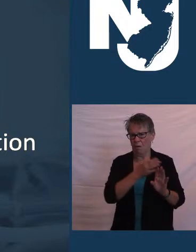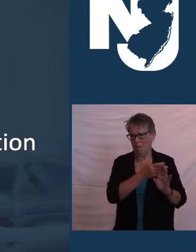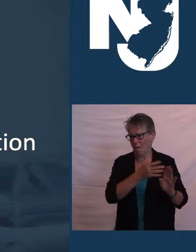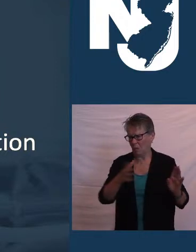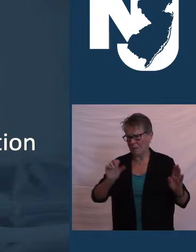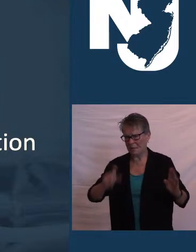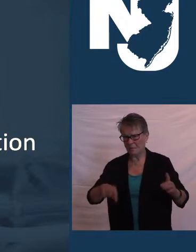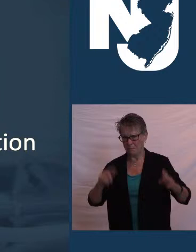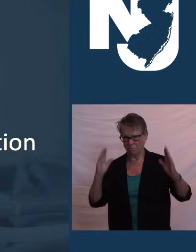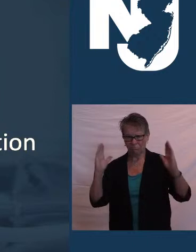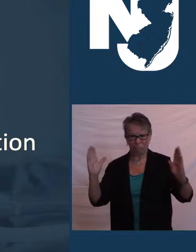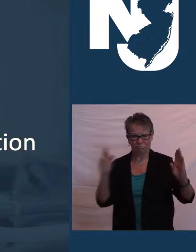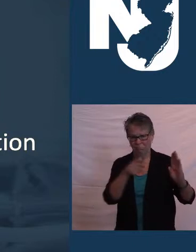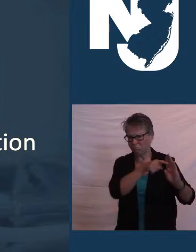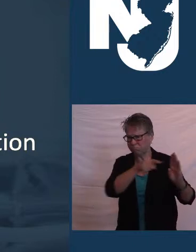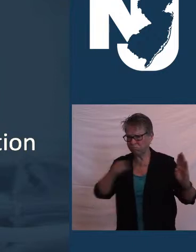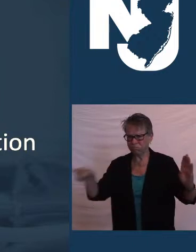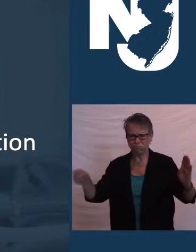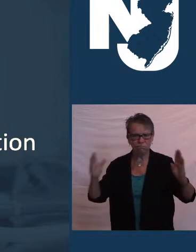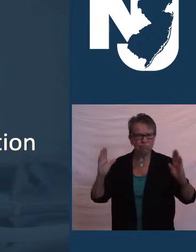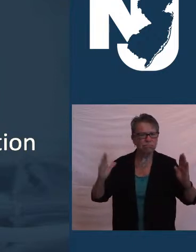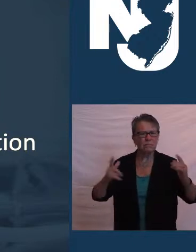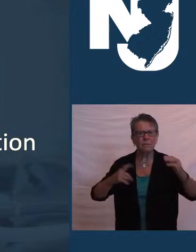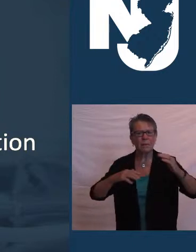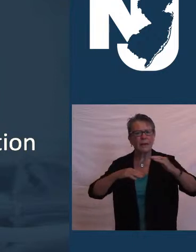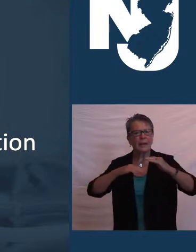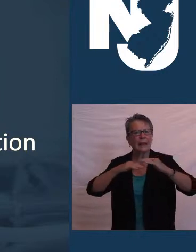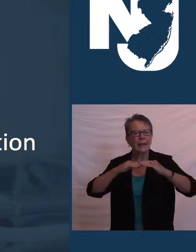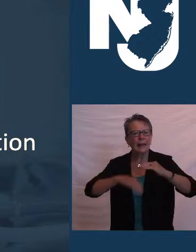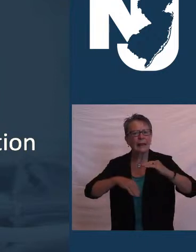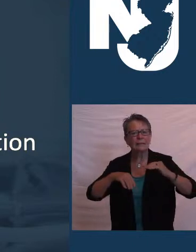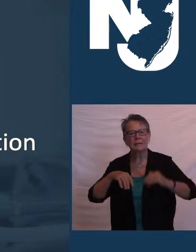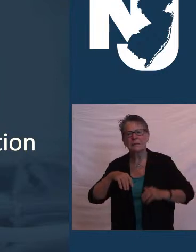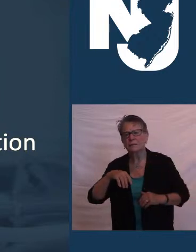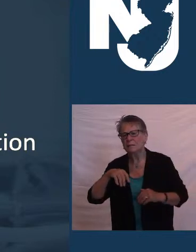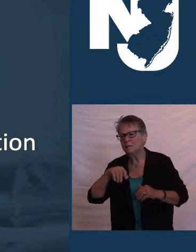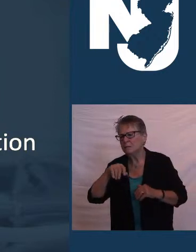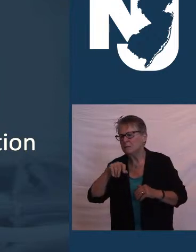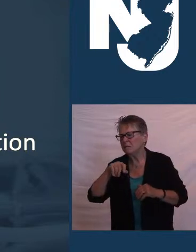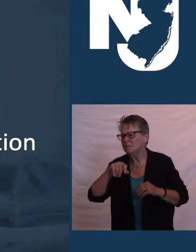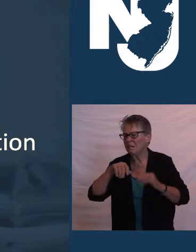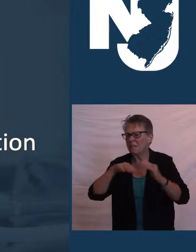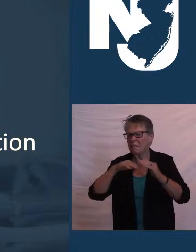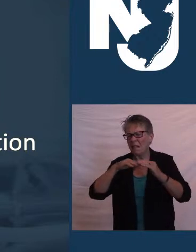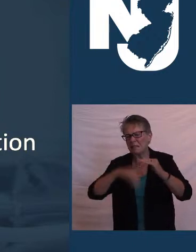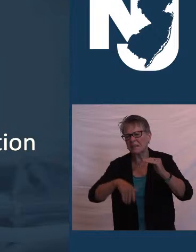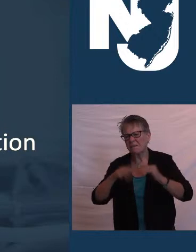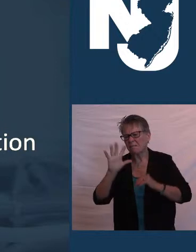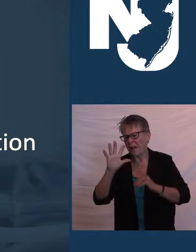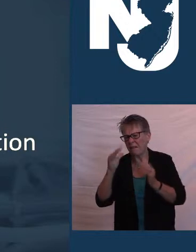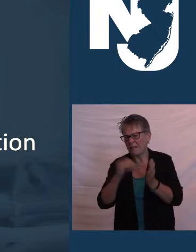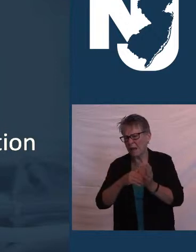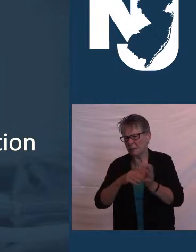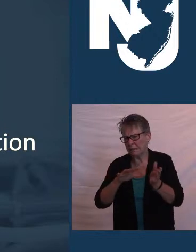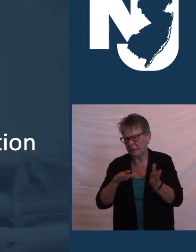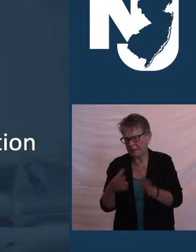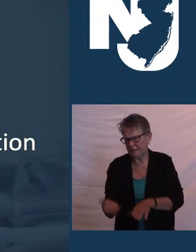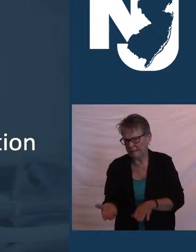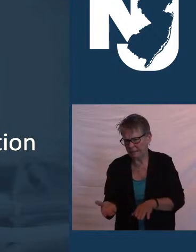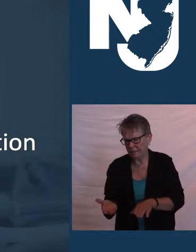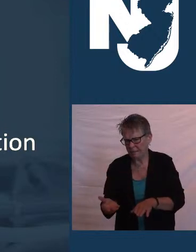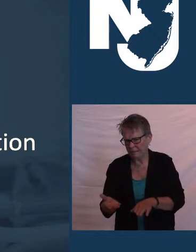of 5,900 deaths due to COVID-related complications. Fully vaccinated individuals have accounted